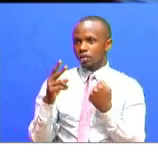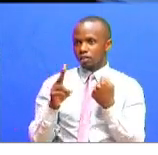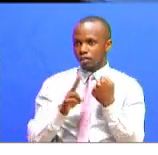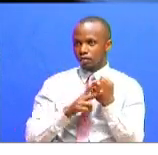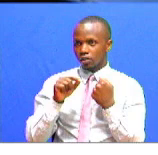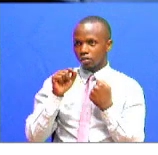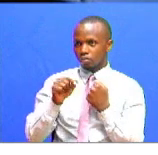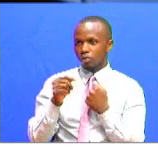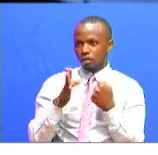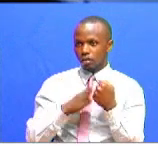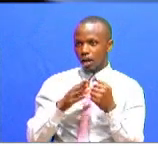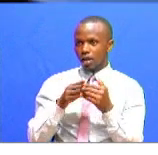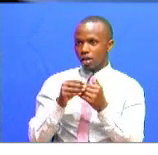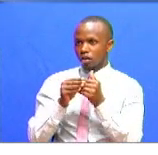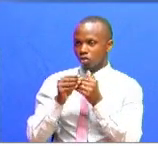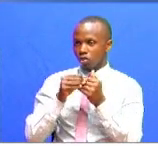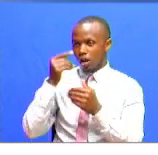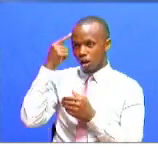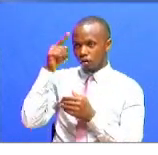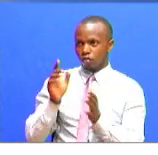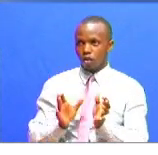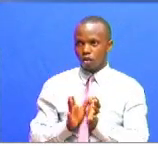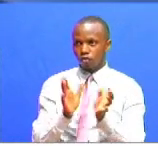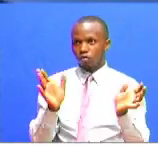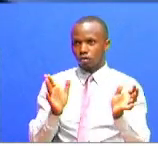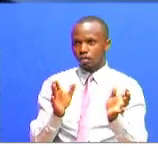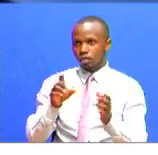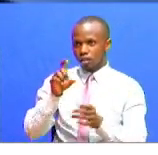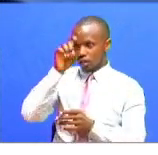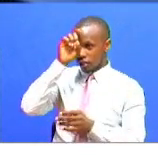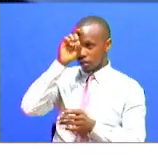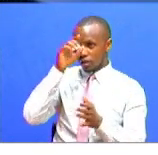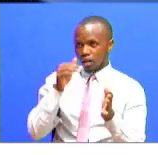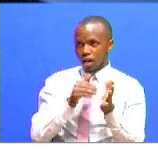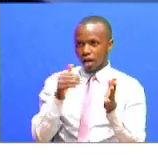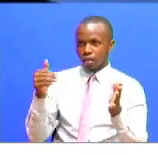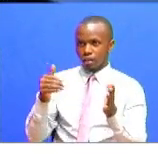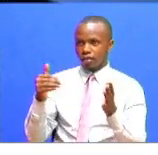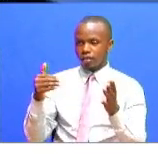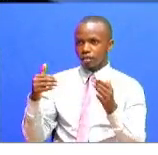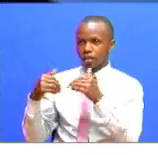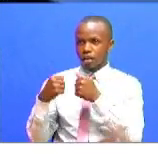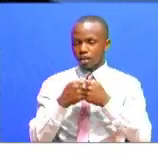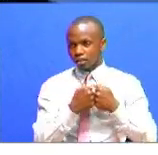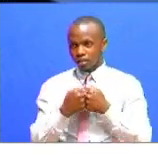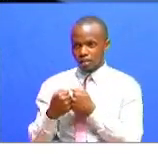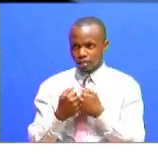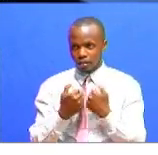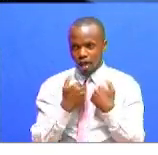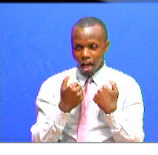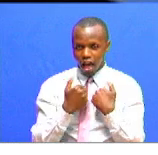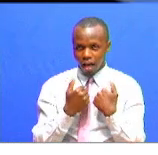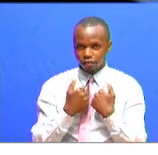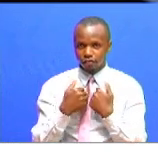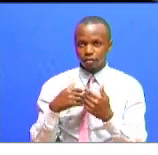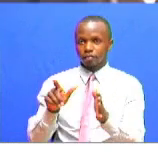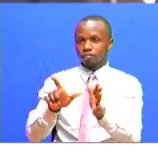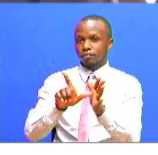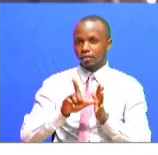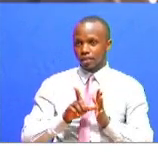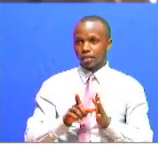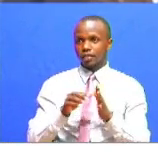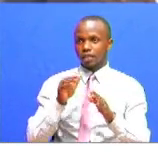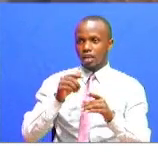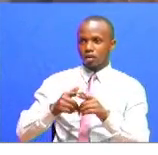was aimed at reinforcing Egypt's economy amidst mounting challenges such as escalating debt, inflation, and